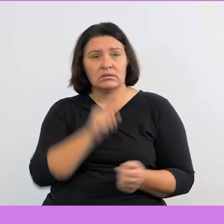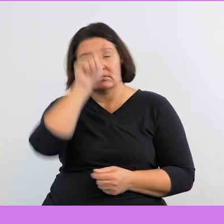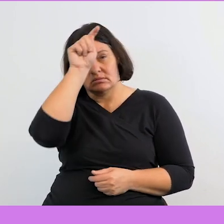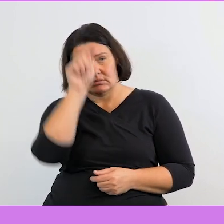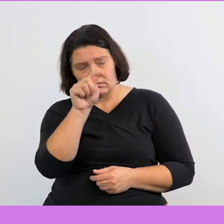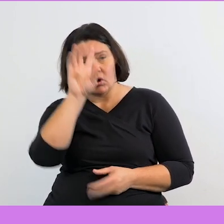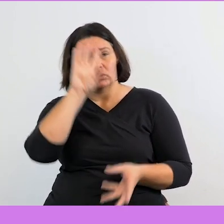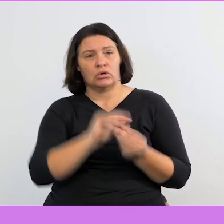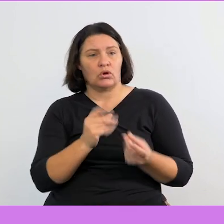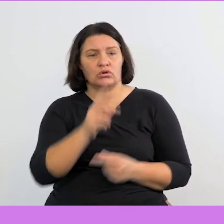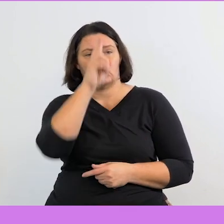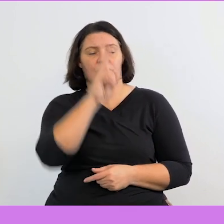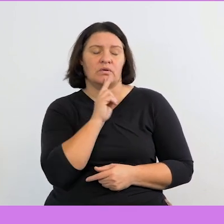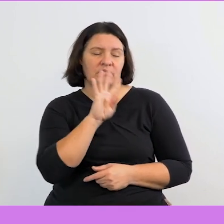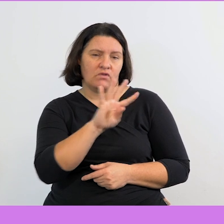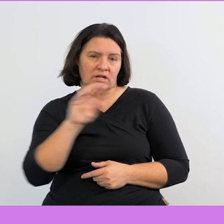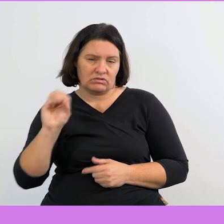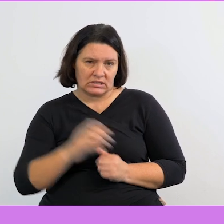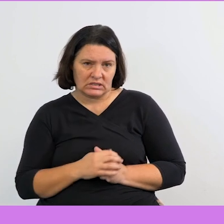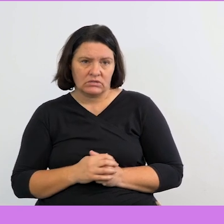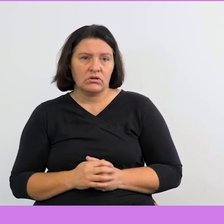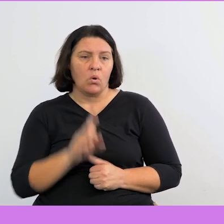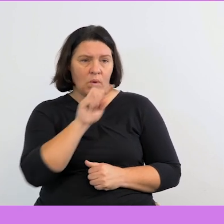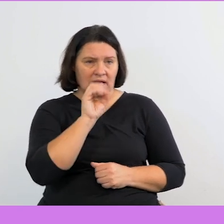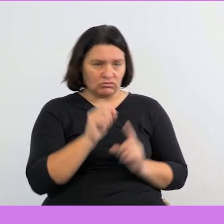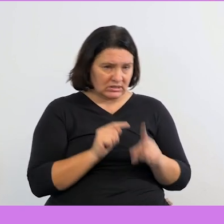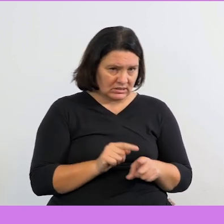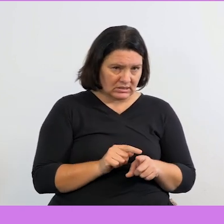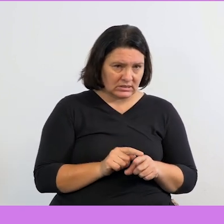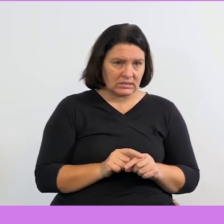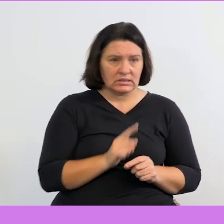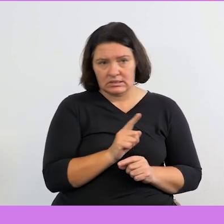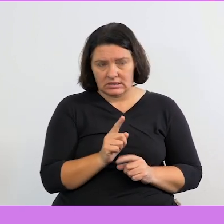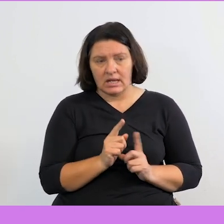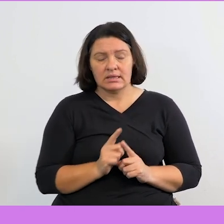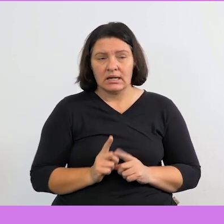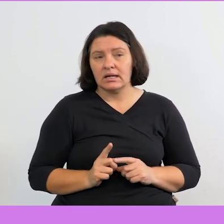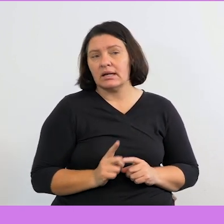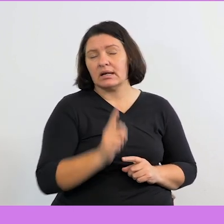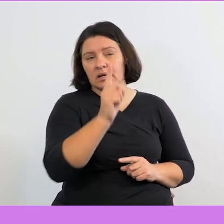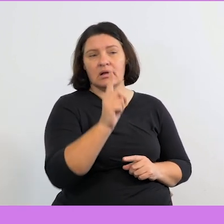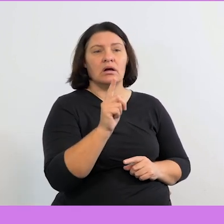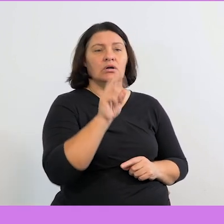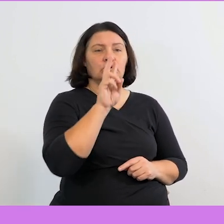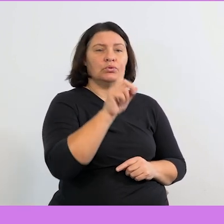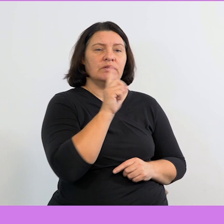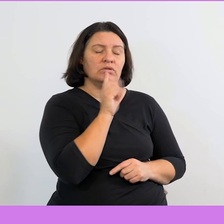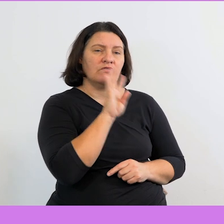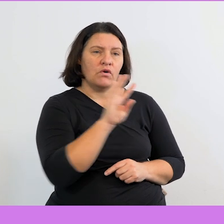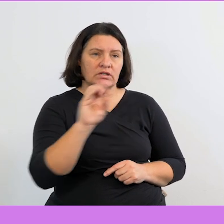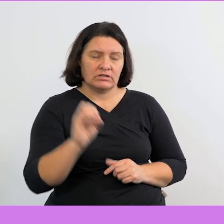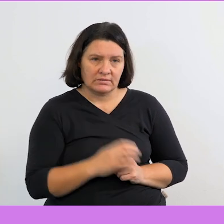what should the total cost be? 2,400. So I'm looking at 100, there we go. And then what is the total cost?